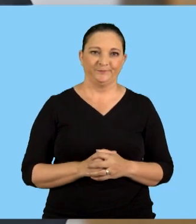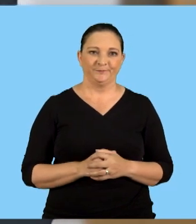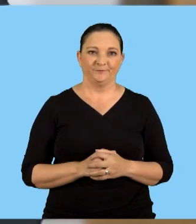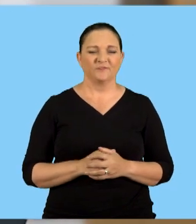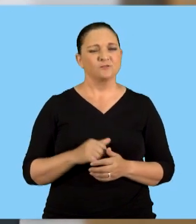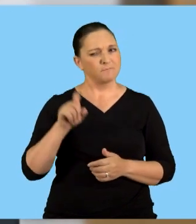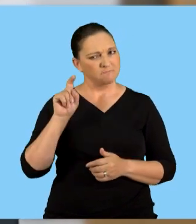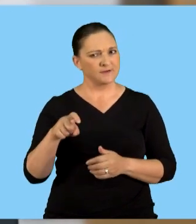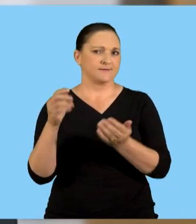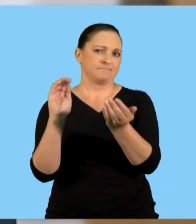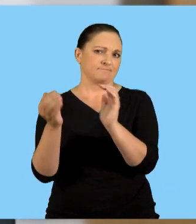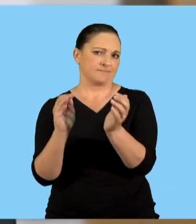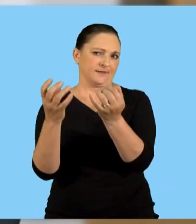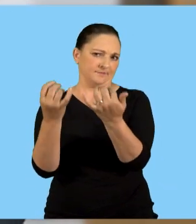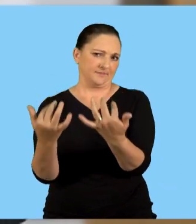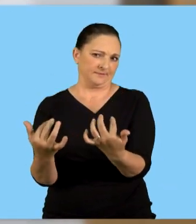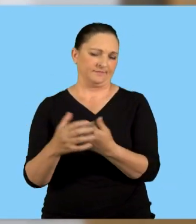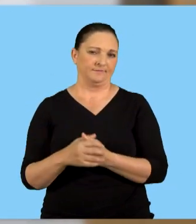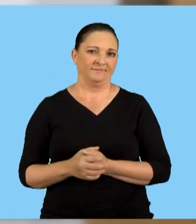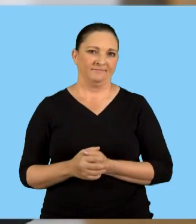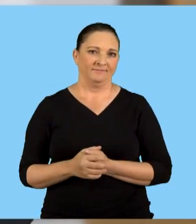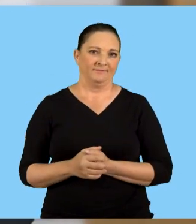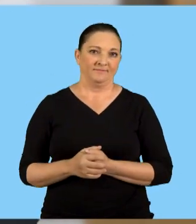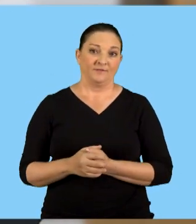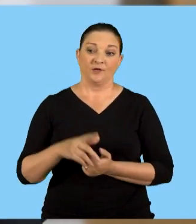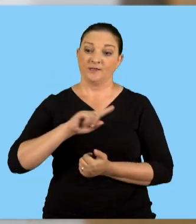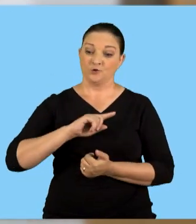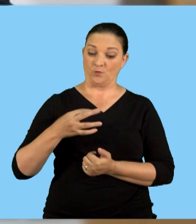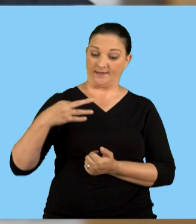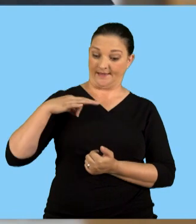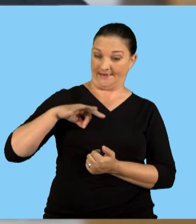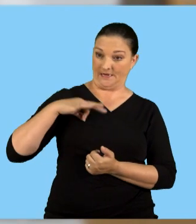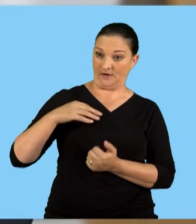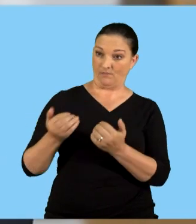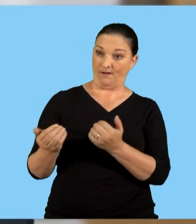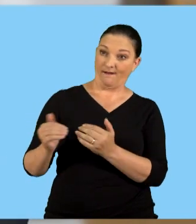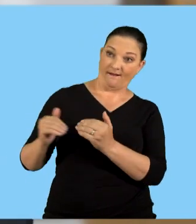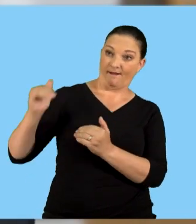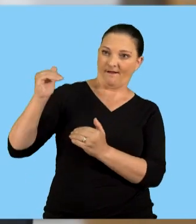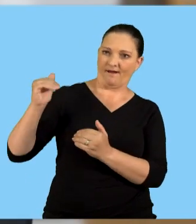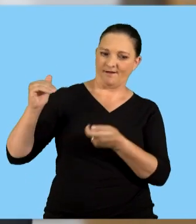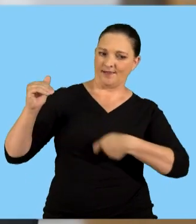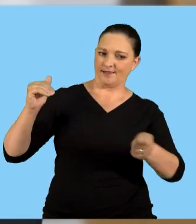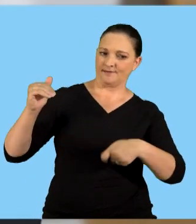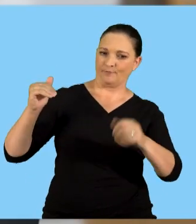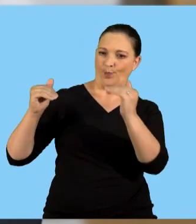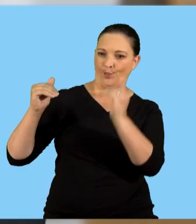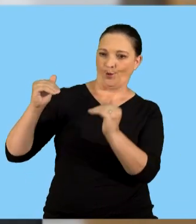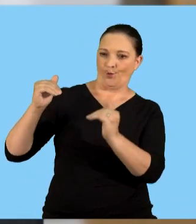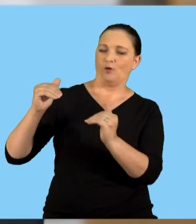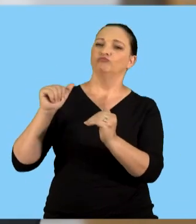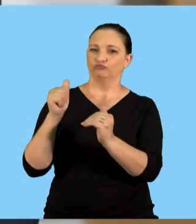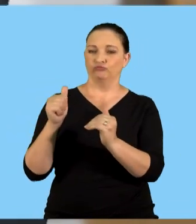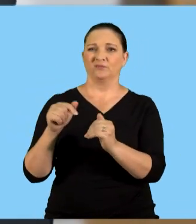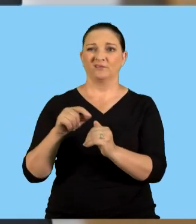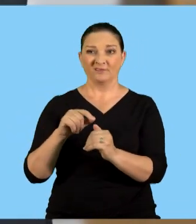It should be balanced, and by that we mean, that your incomes should be more than your expenses. Otherwise, you're going to create a